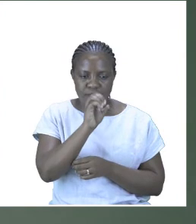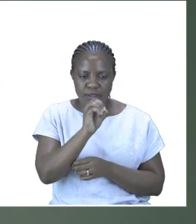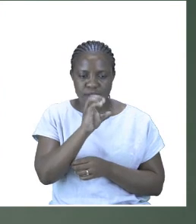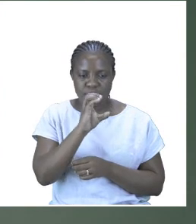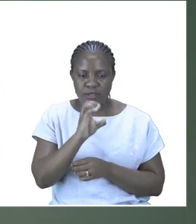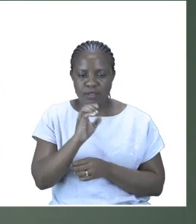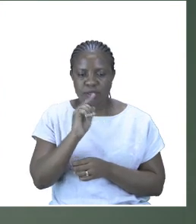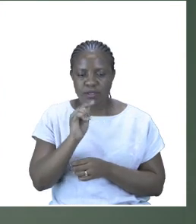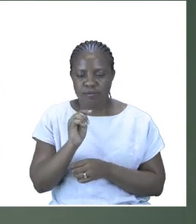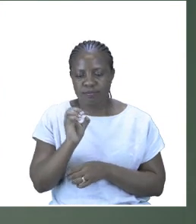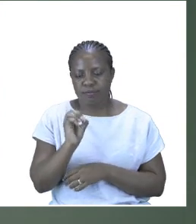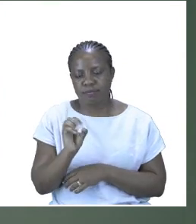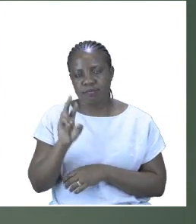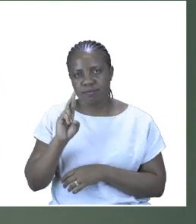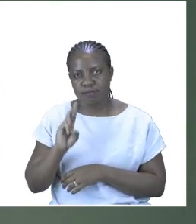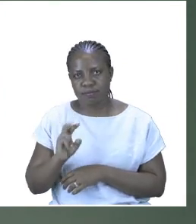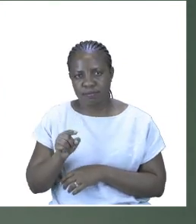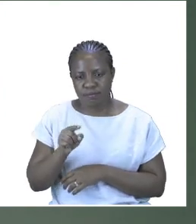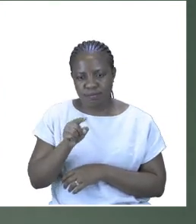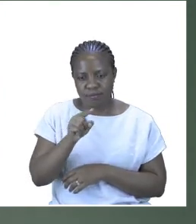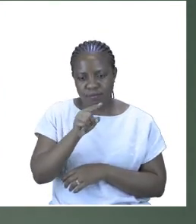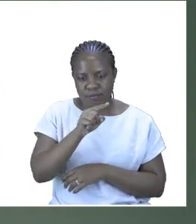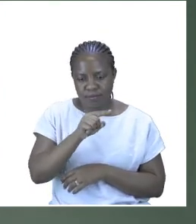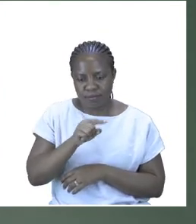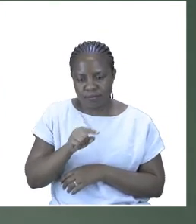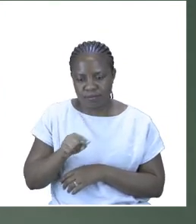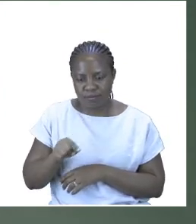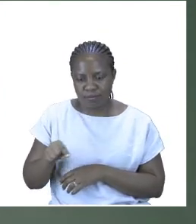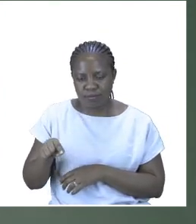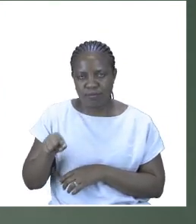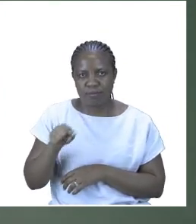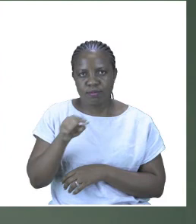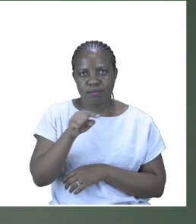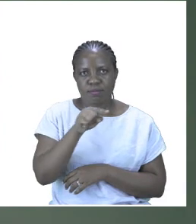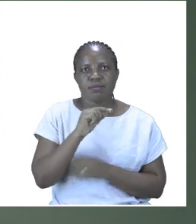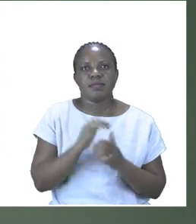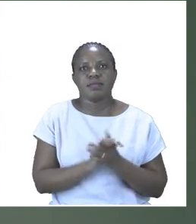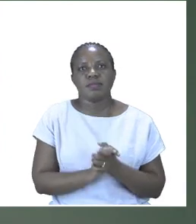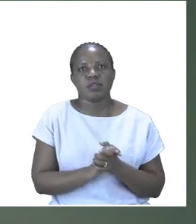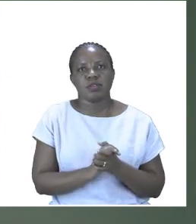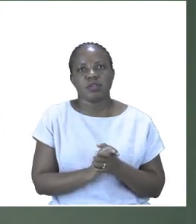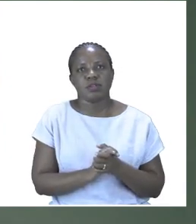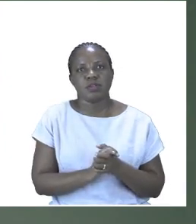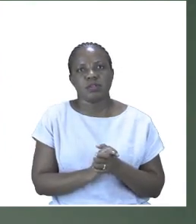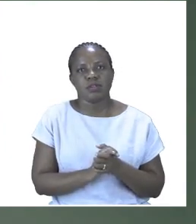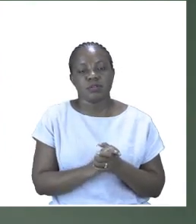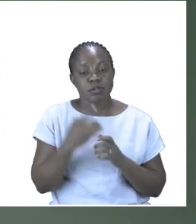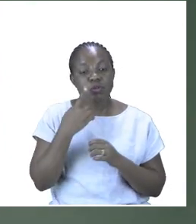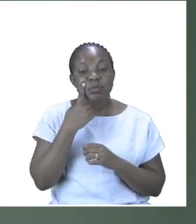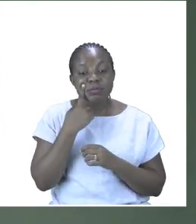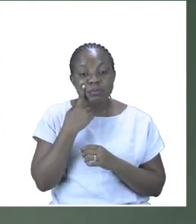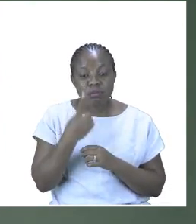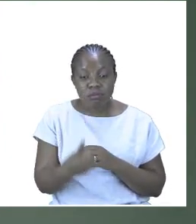And then I'm going to go back up to my D because I went to my R. And this